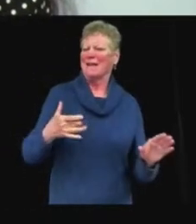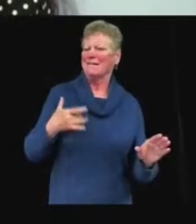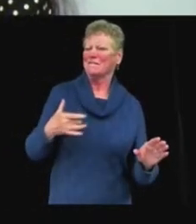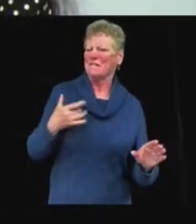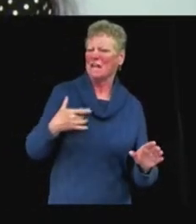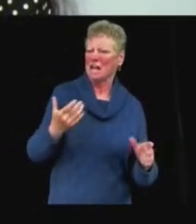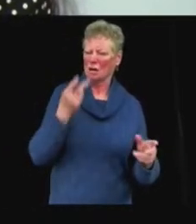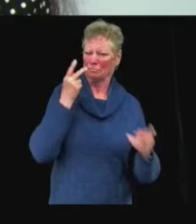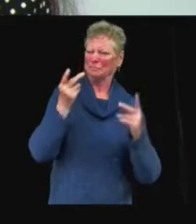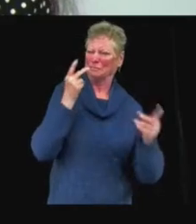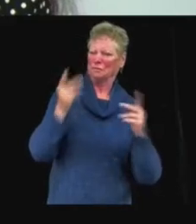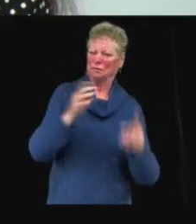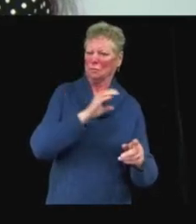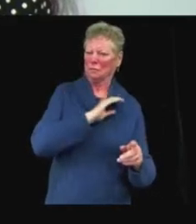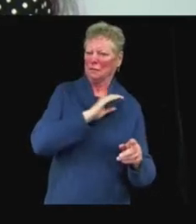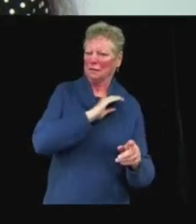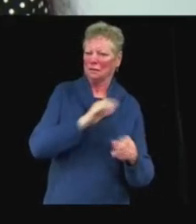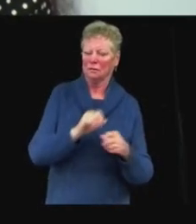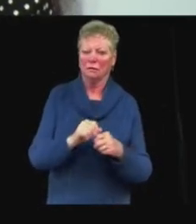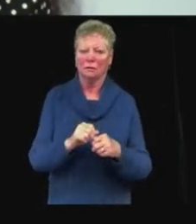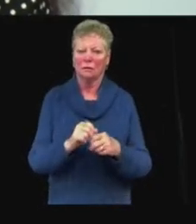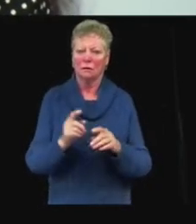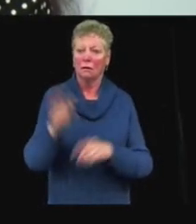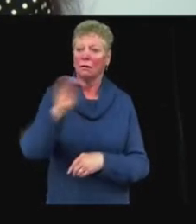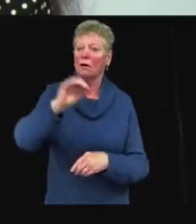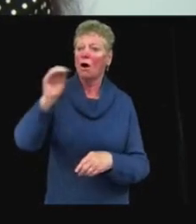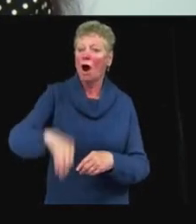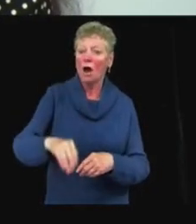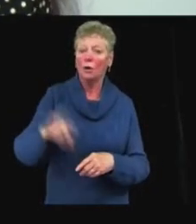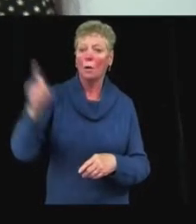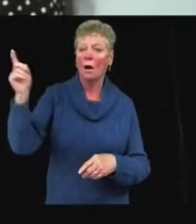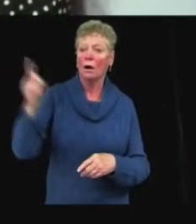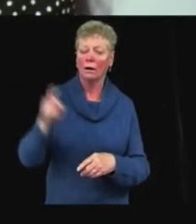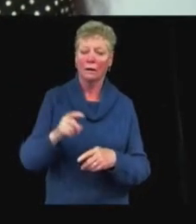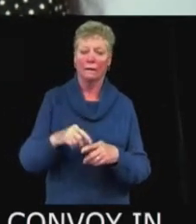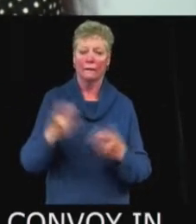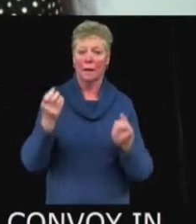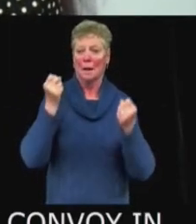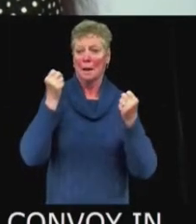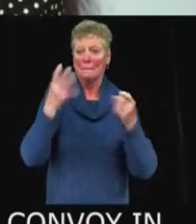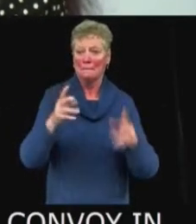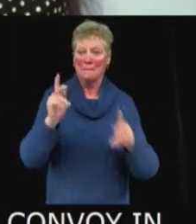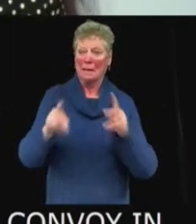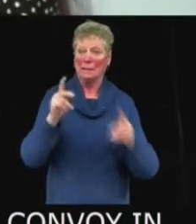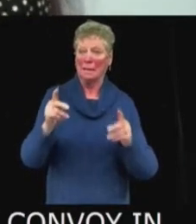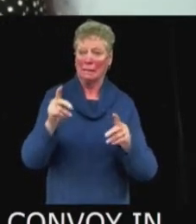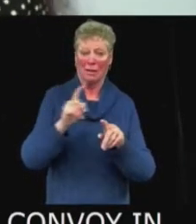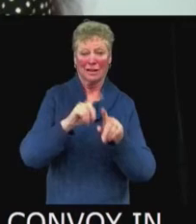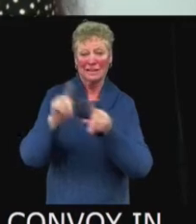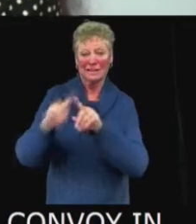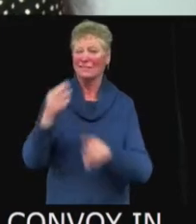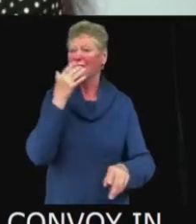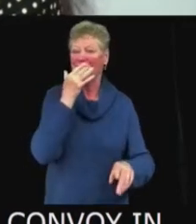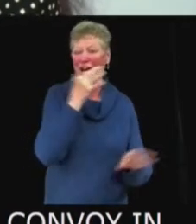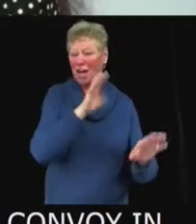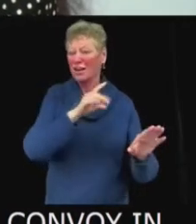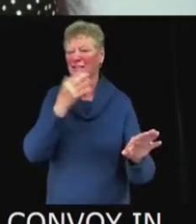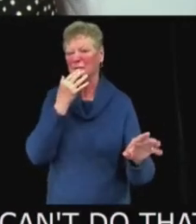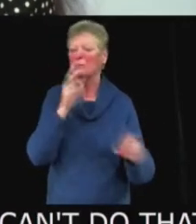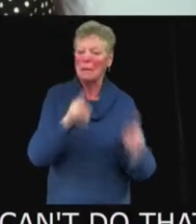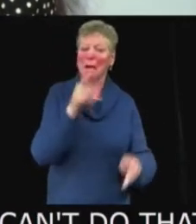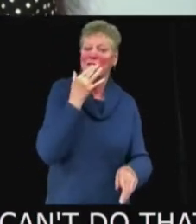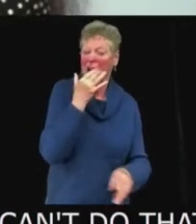of commentary, for example, with the convoy in Ottawa, where a lot of communities of color were like, we can't do that, you know? So the recognition